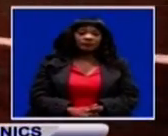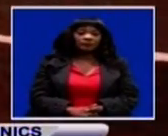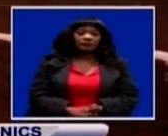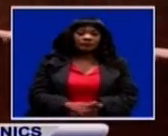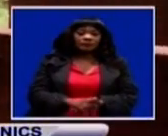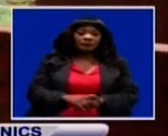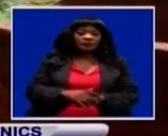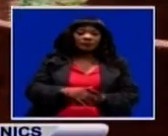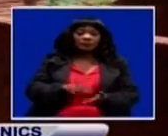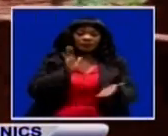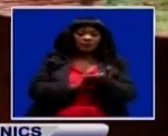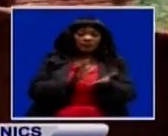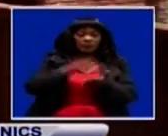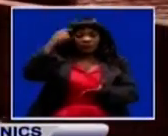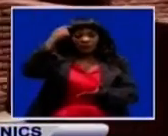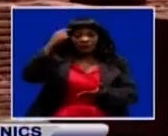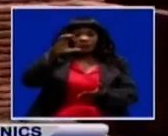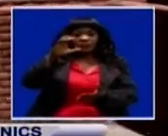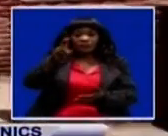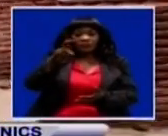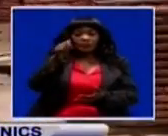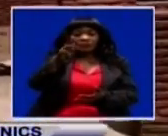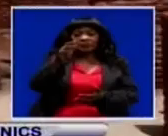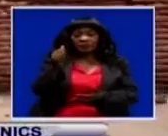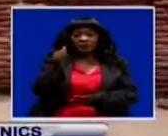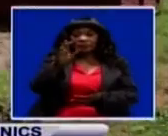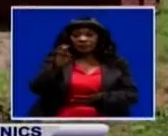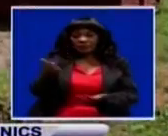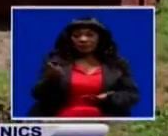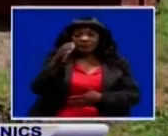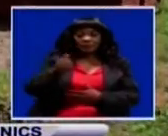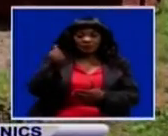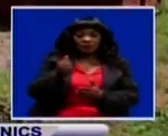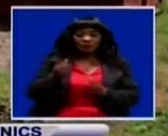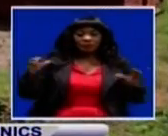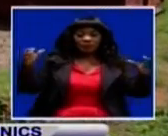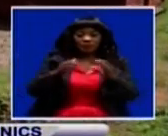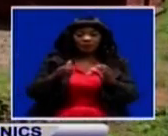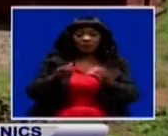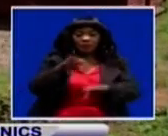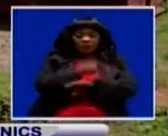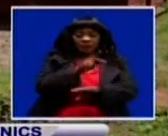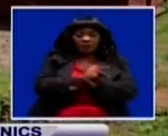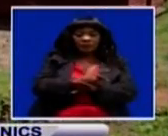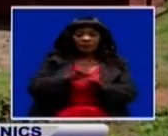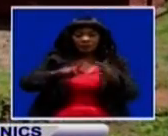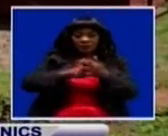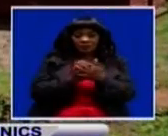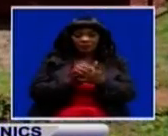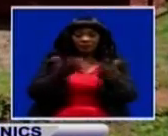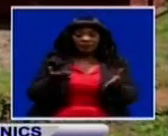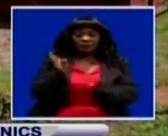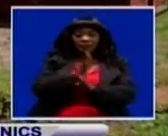Government commends Paramount Chief Gawa Undi of the Chewa people for initiating a community-based project which will see